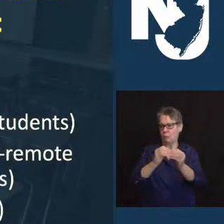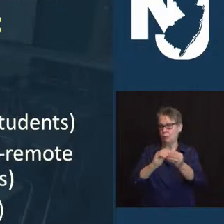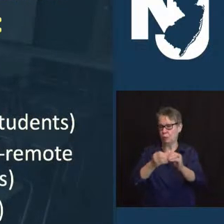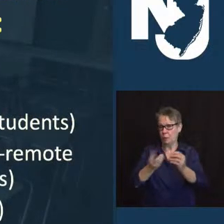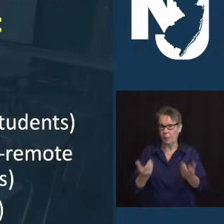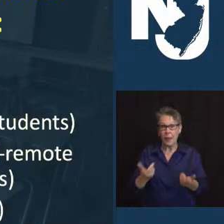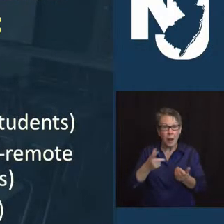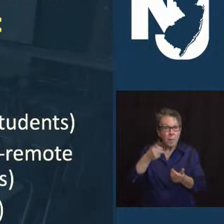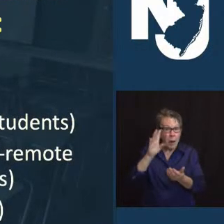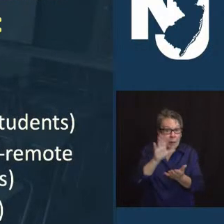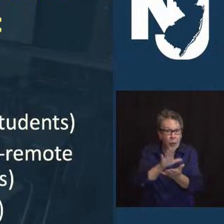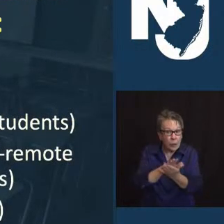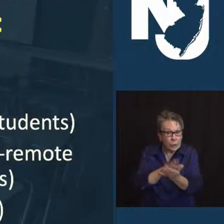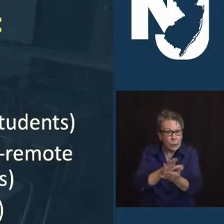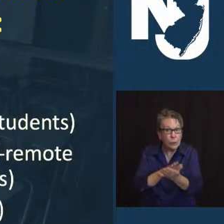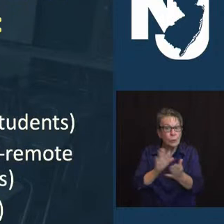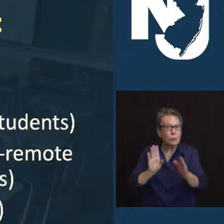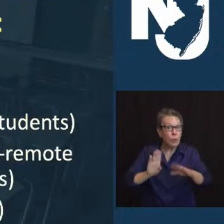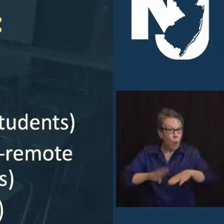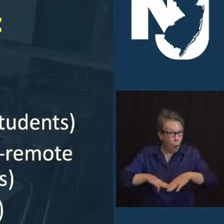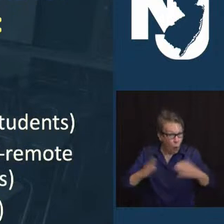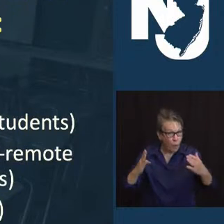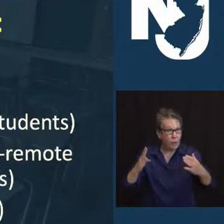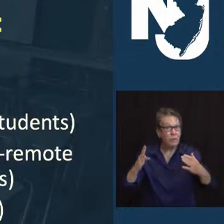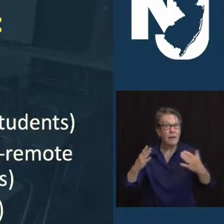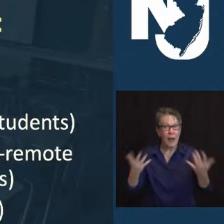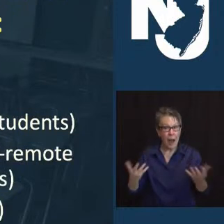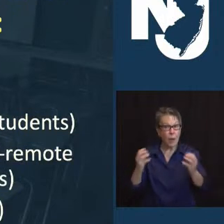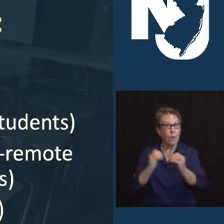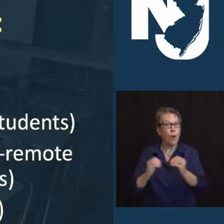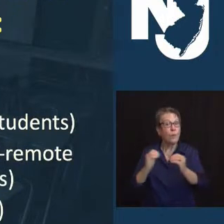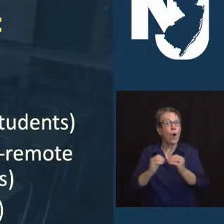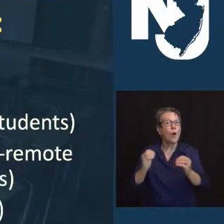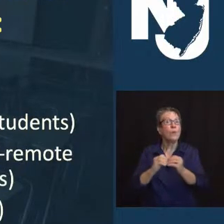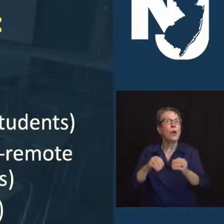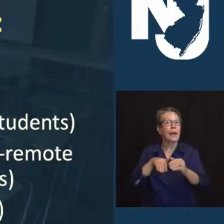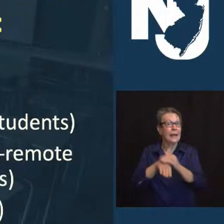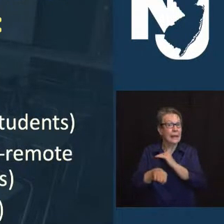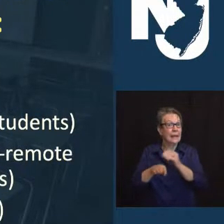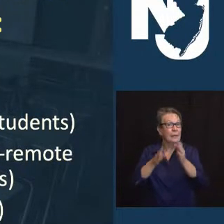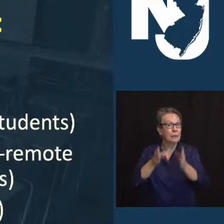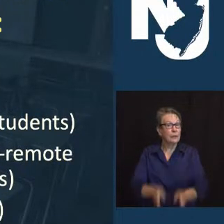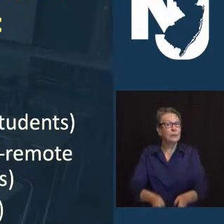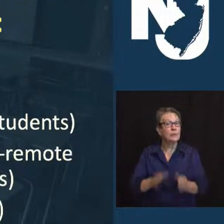time today following their respective spring breaks, some